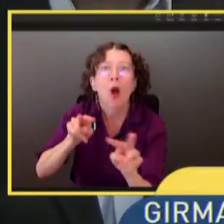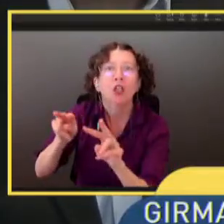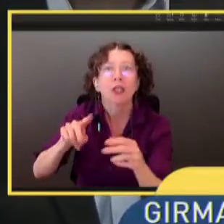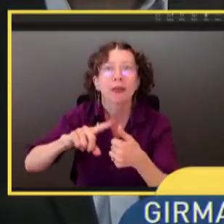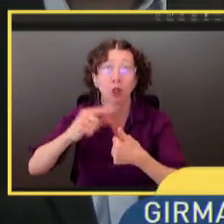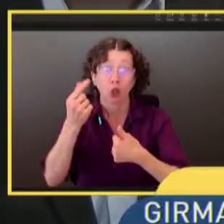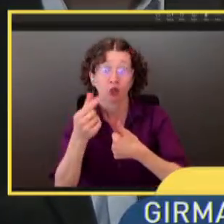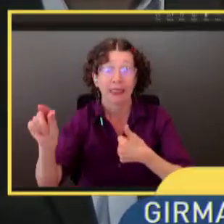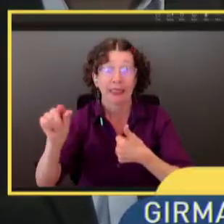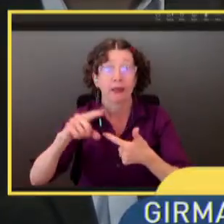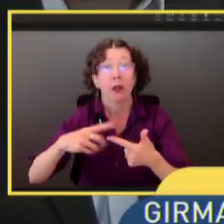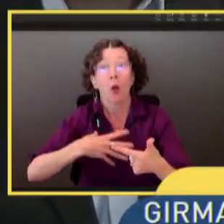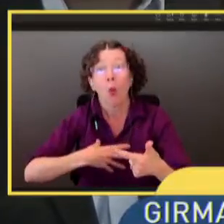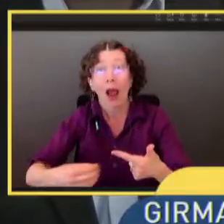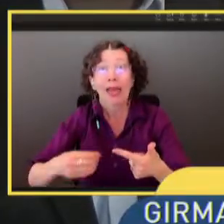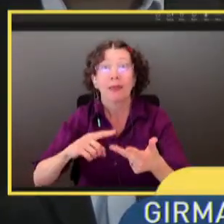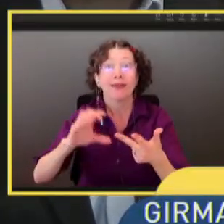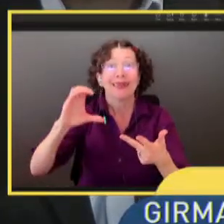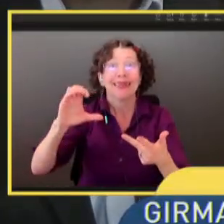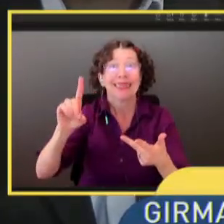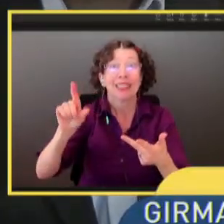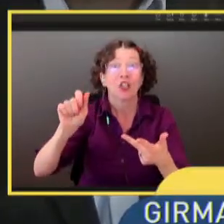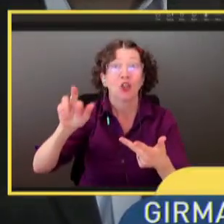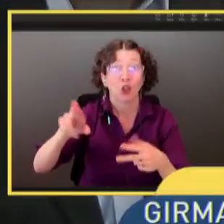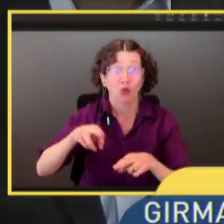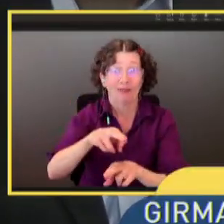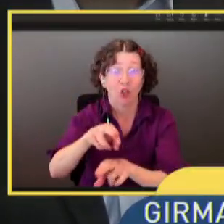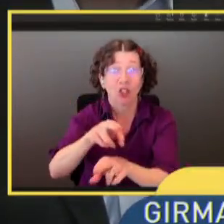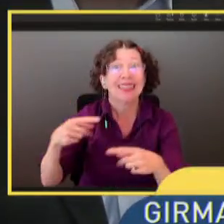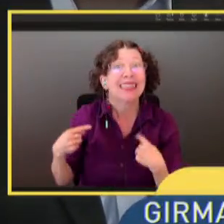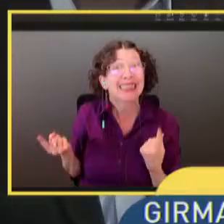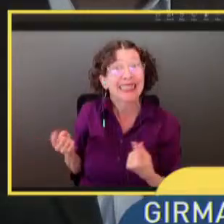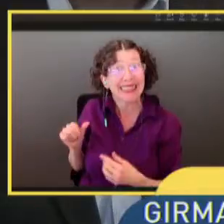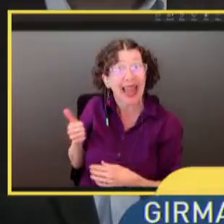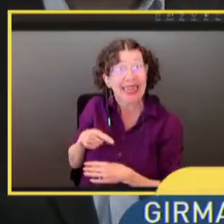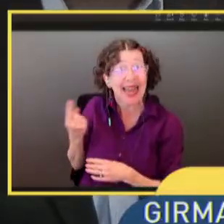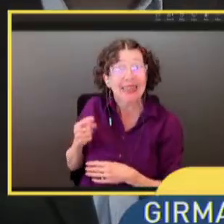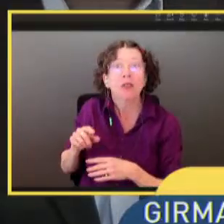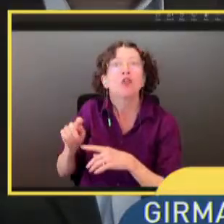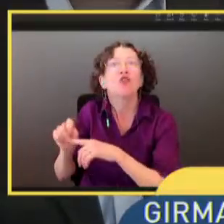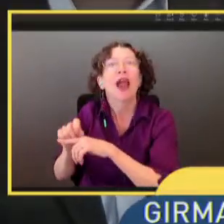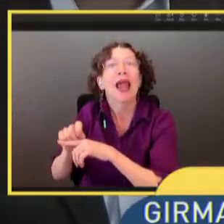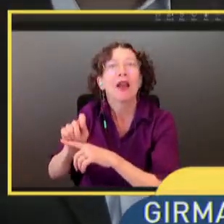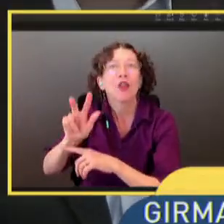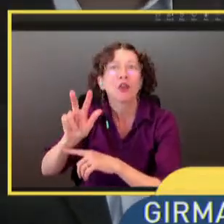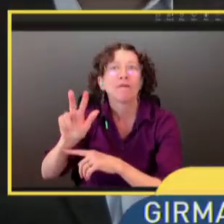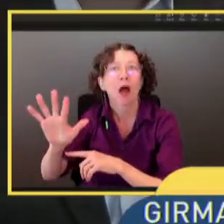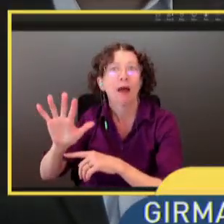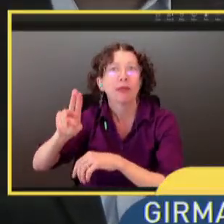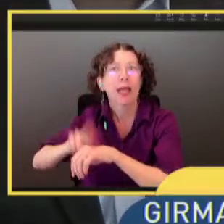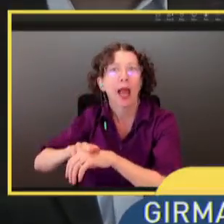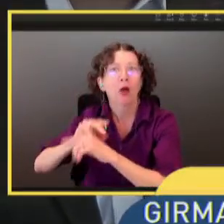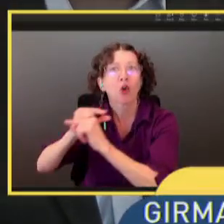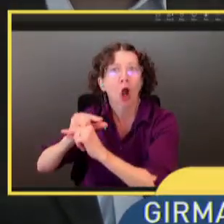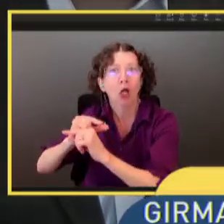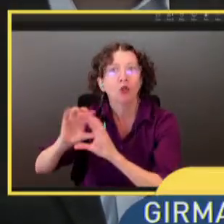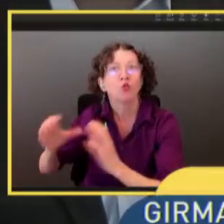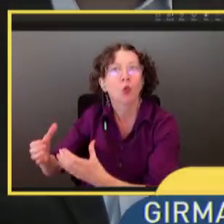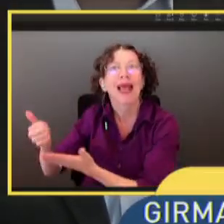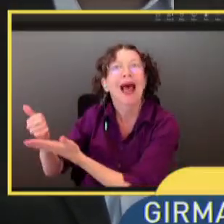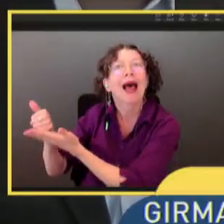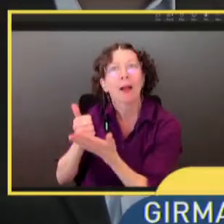requesting from the state, as well as the actions that the county and the cities are taking. Flood patrols are currently deployed on the